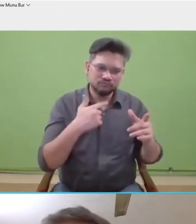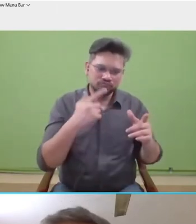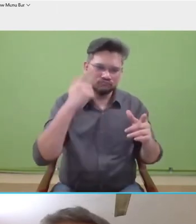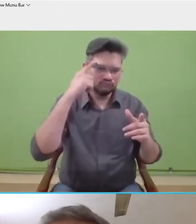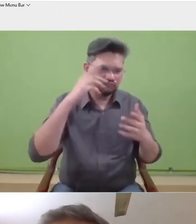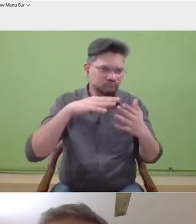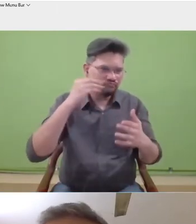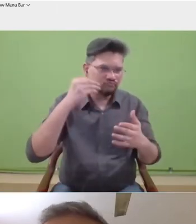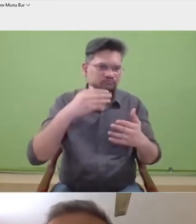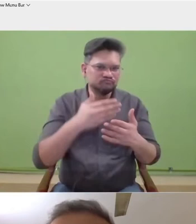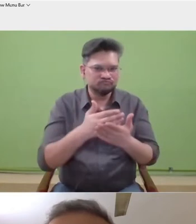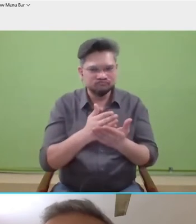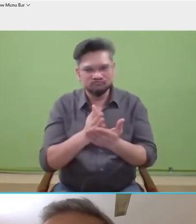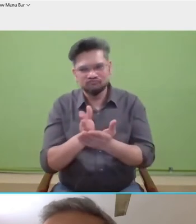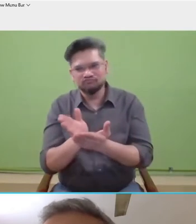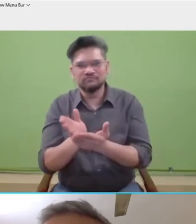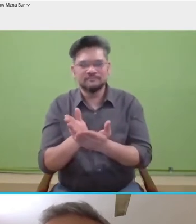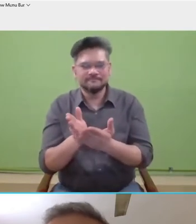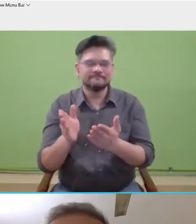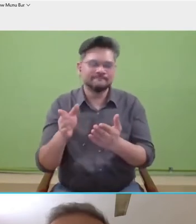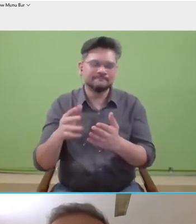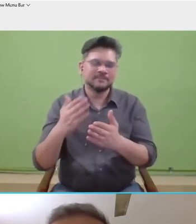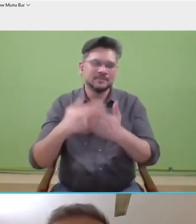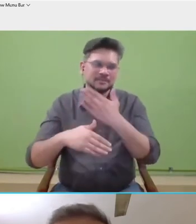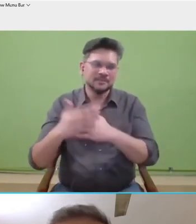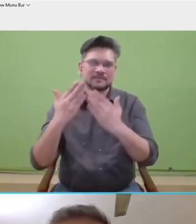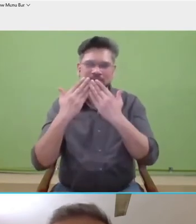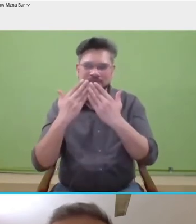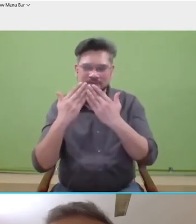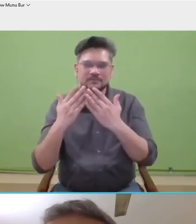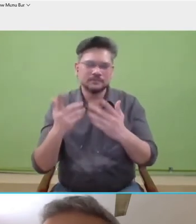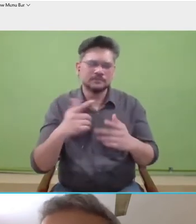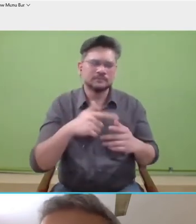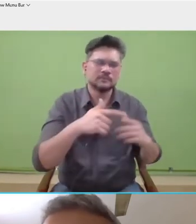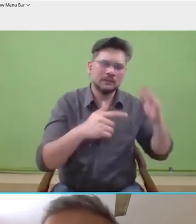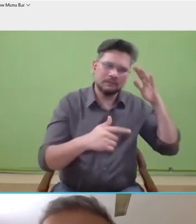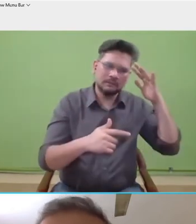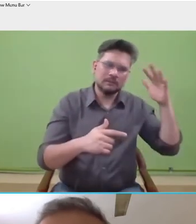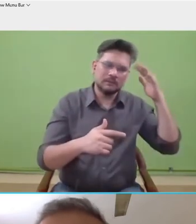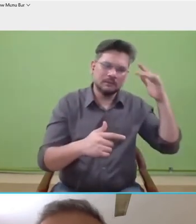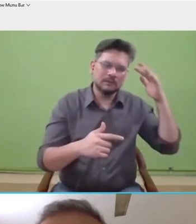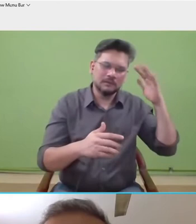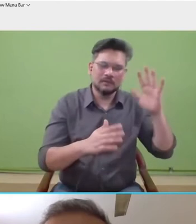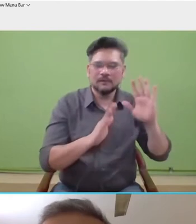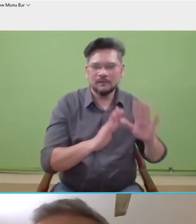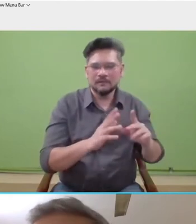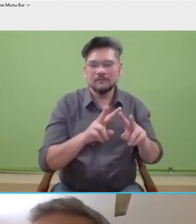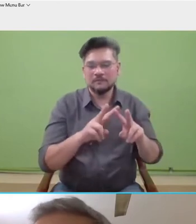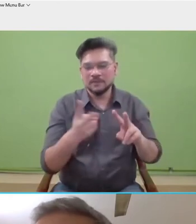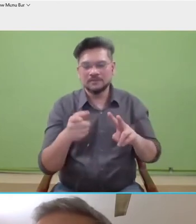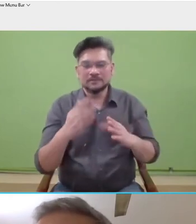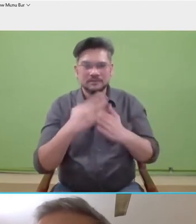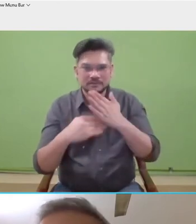apart from interest in anything theoretical but that is something separate on a different track